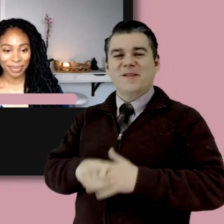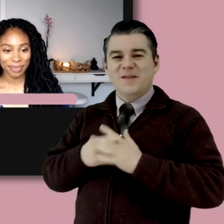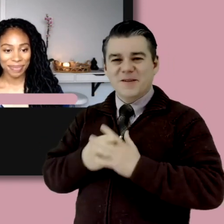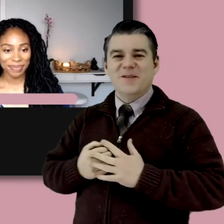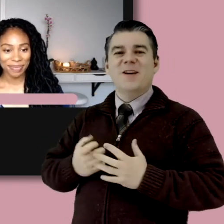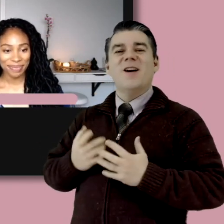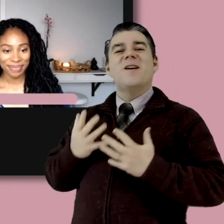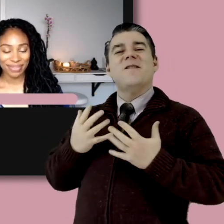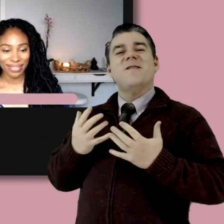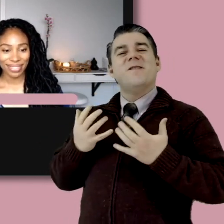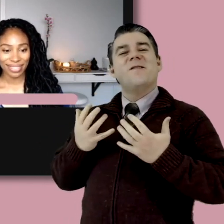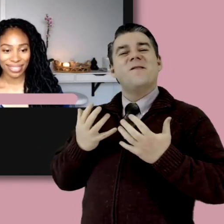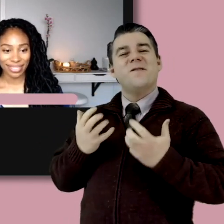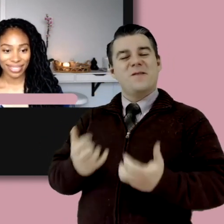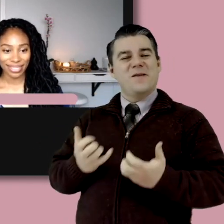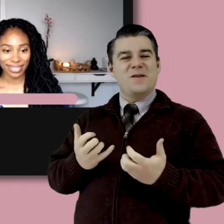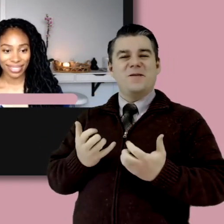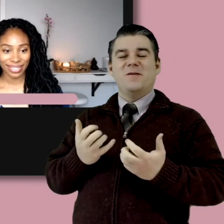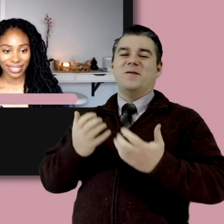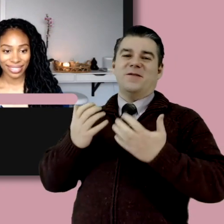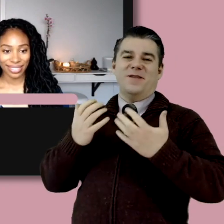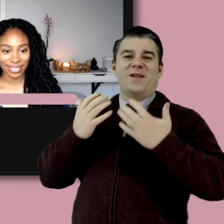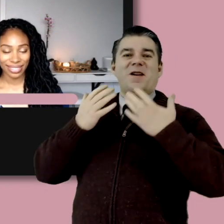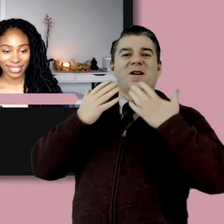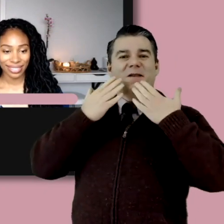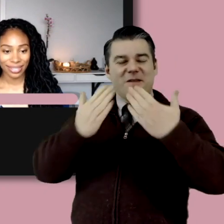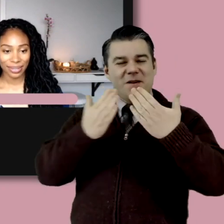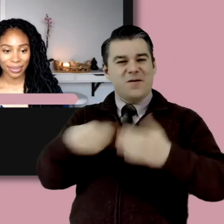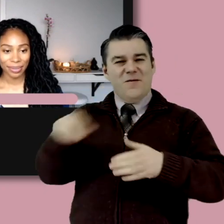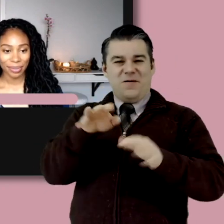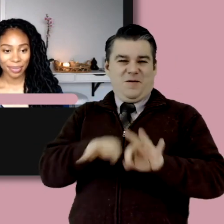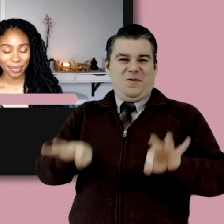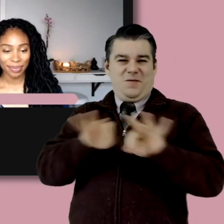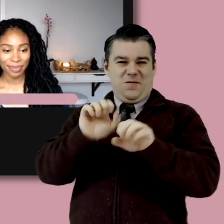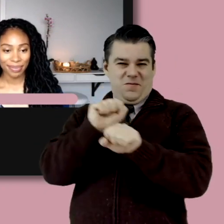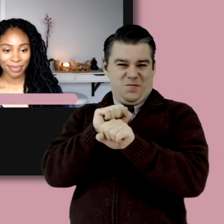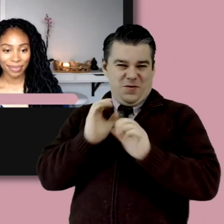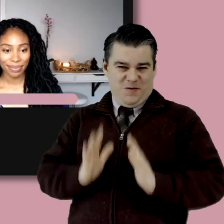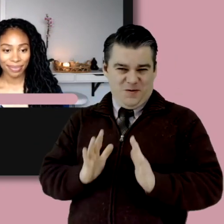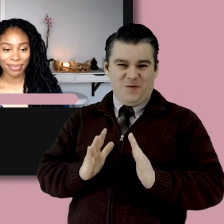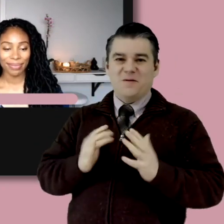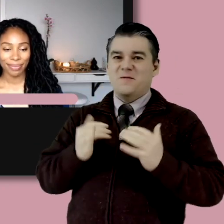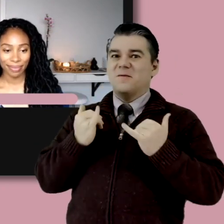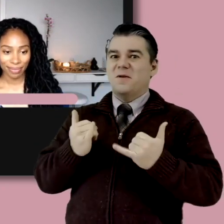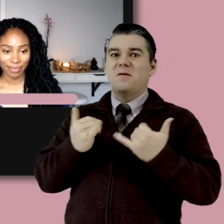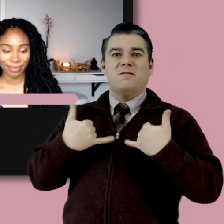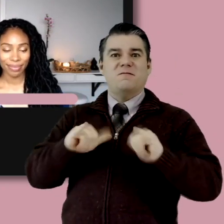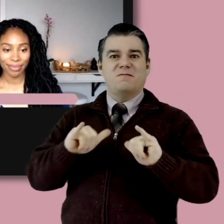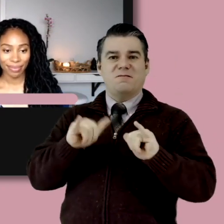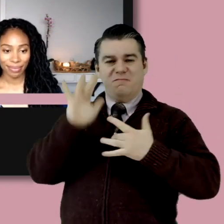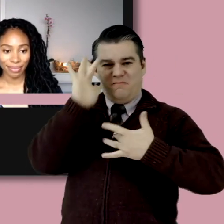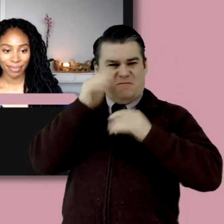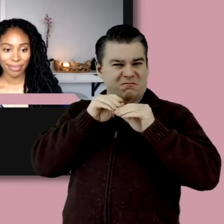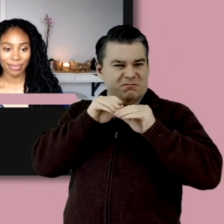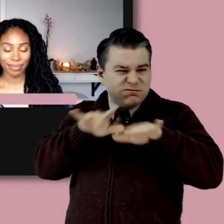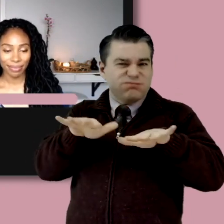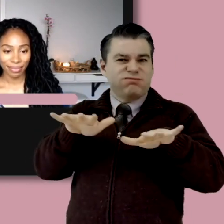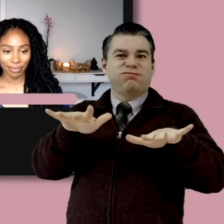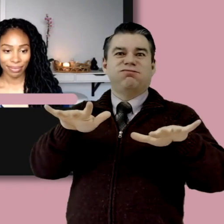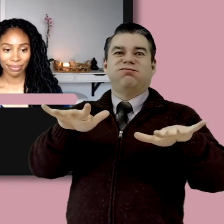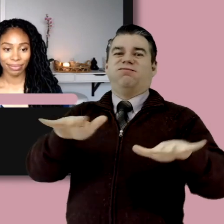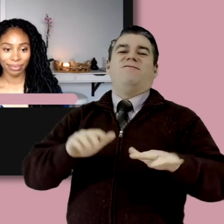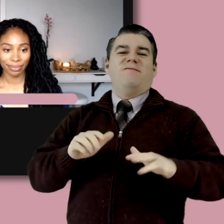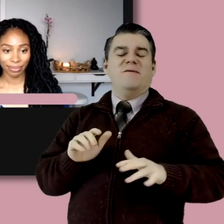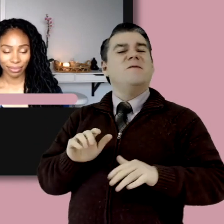get into that, I want to take the time to thank essential workers because we are still in a